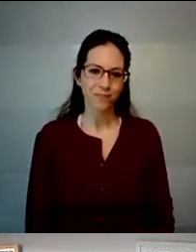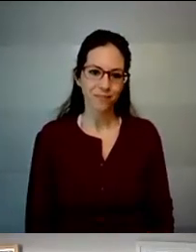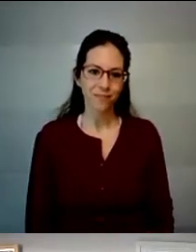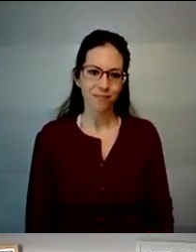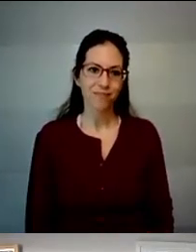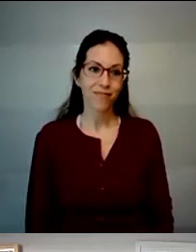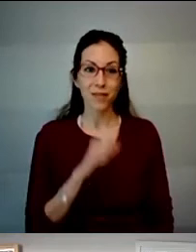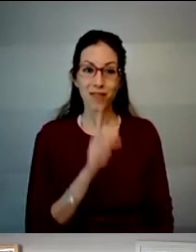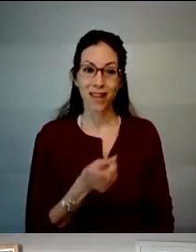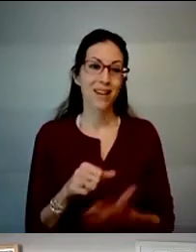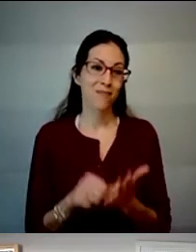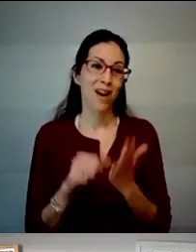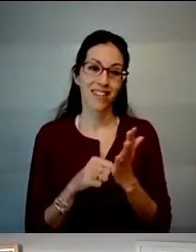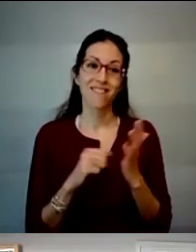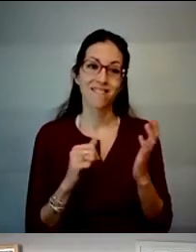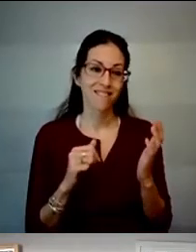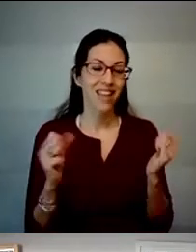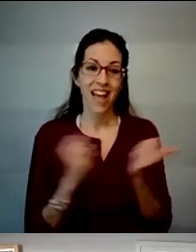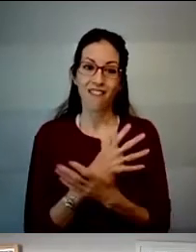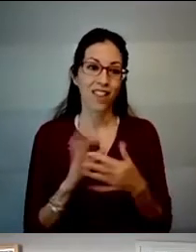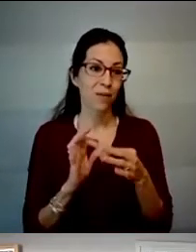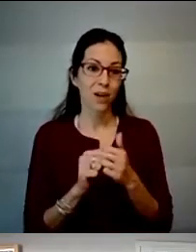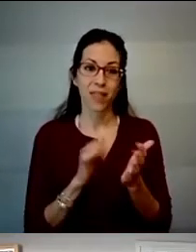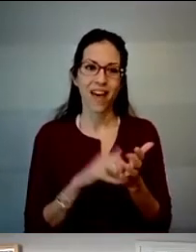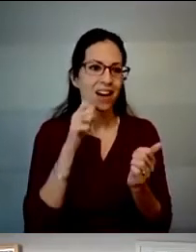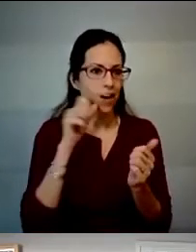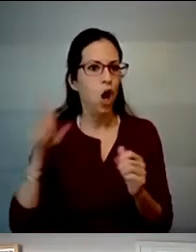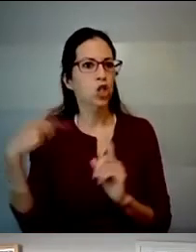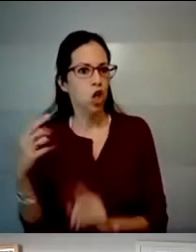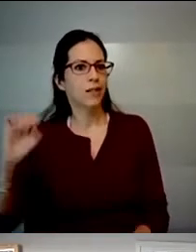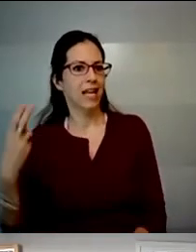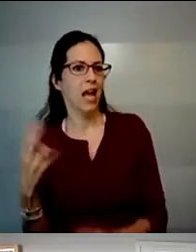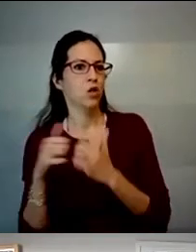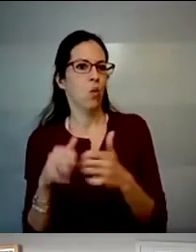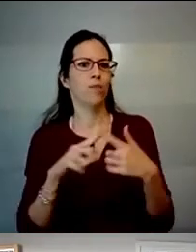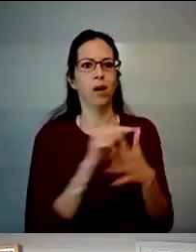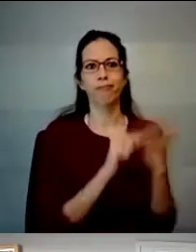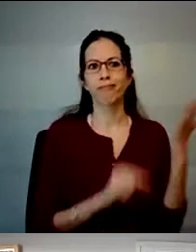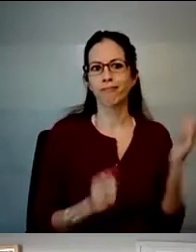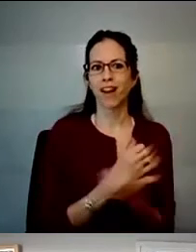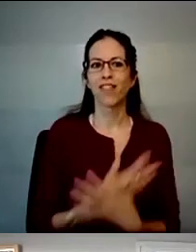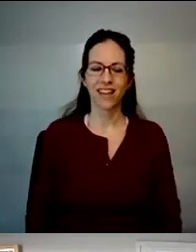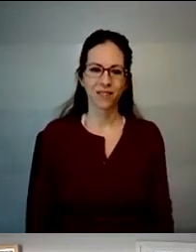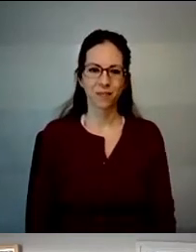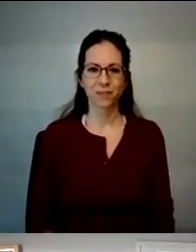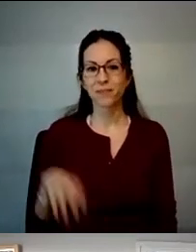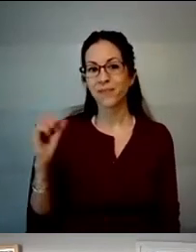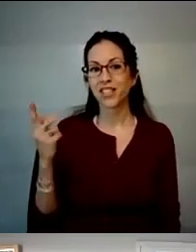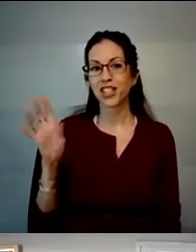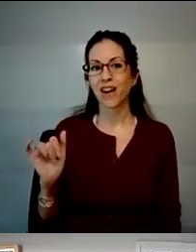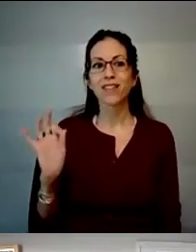it's pretty impressive when all the things that go along with it, besides just the cash award too. So that's great. Yeah. Awesome. Thanks for sharing